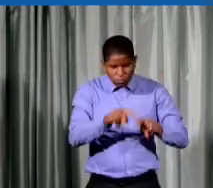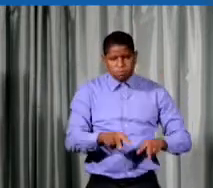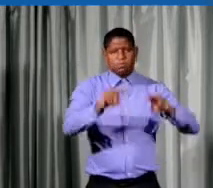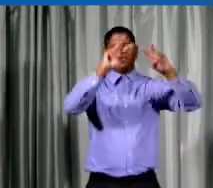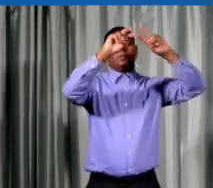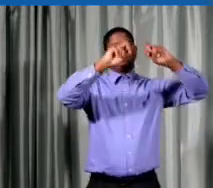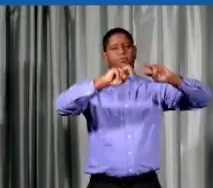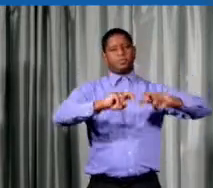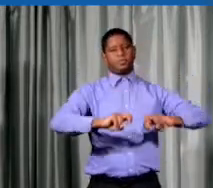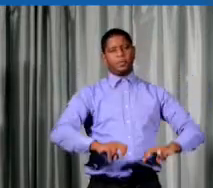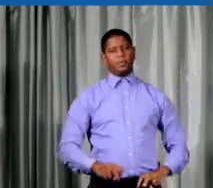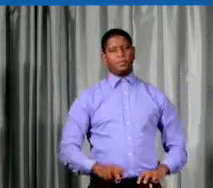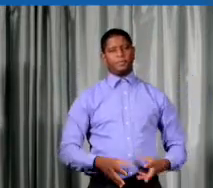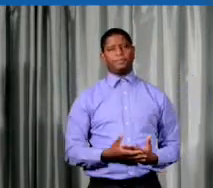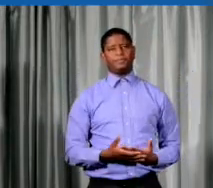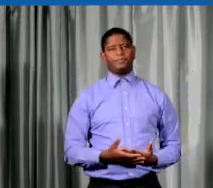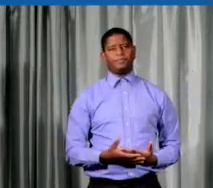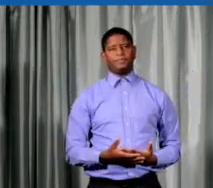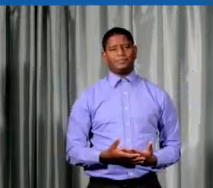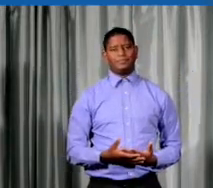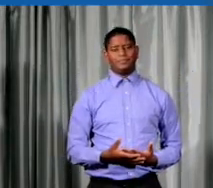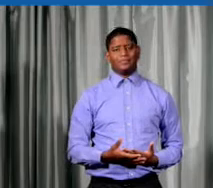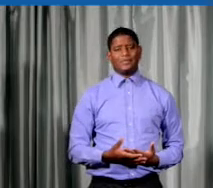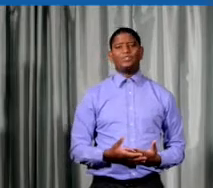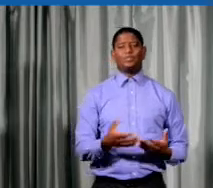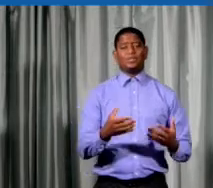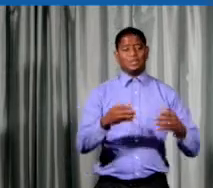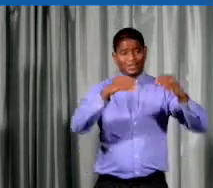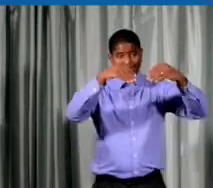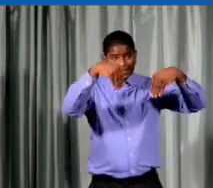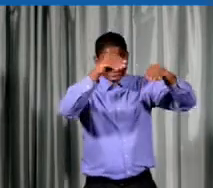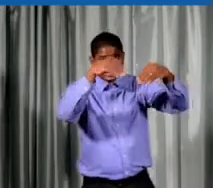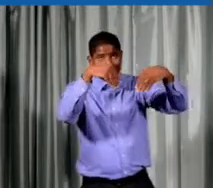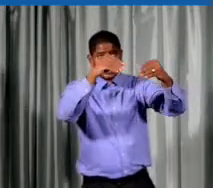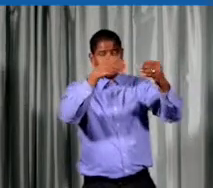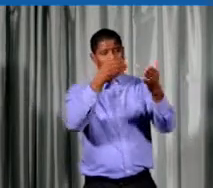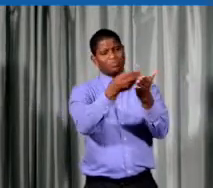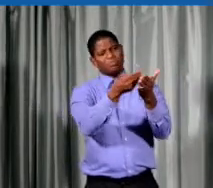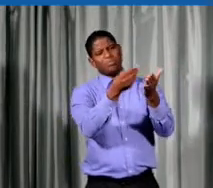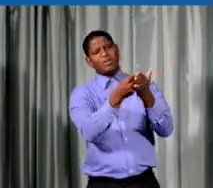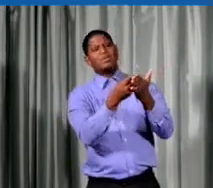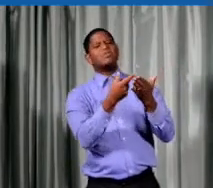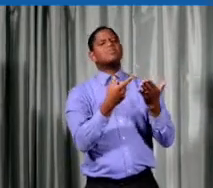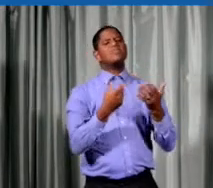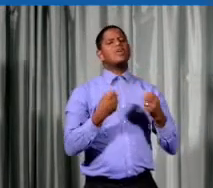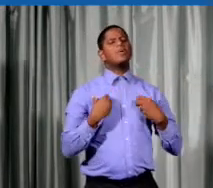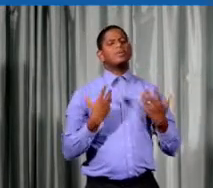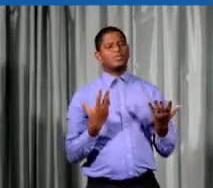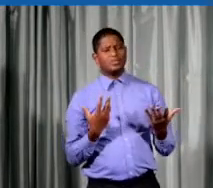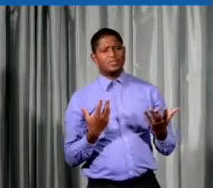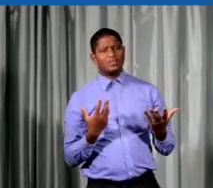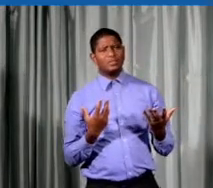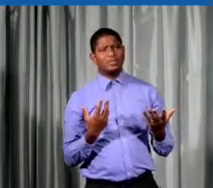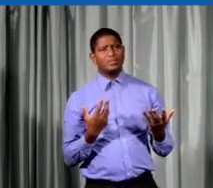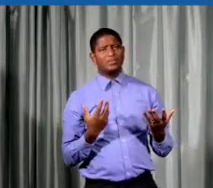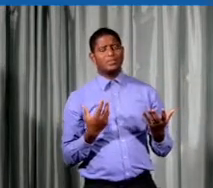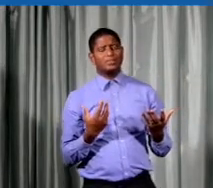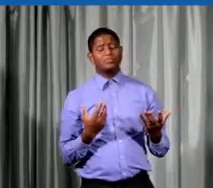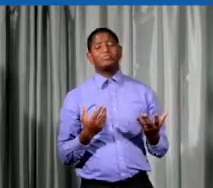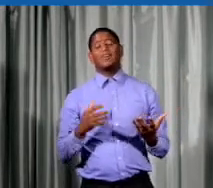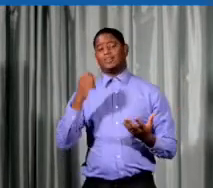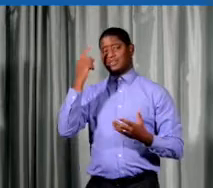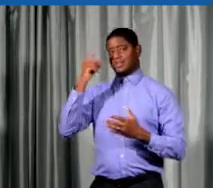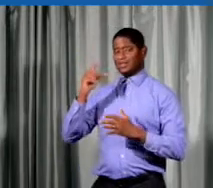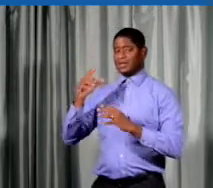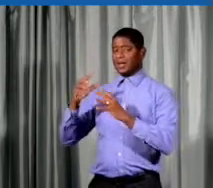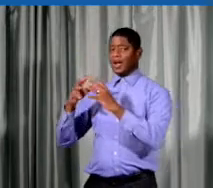I make sales 100% on every line of percentage of sales. The Americans call this